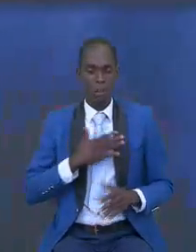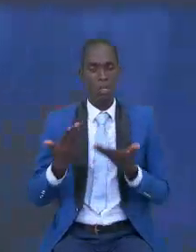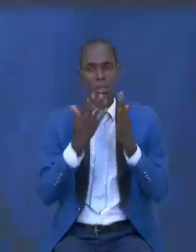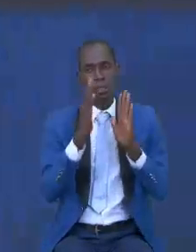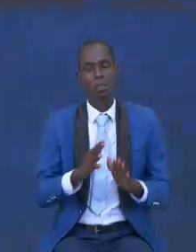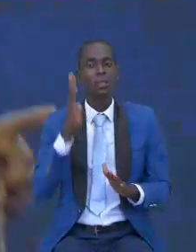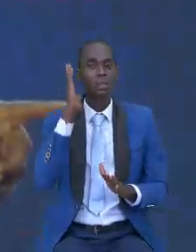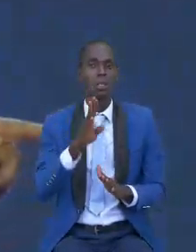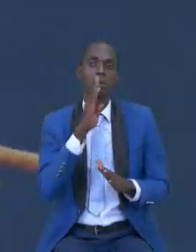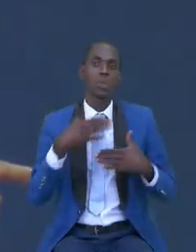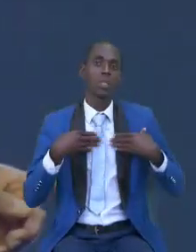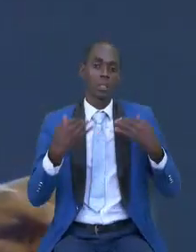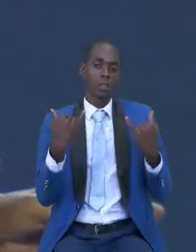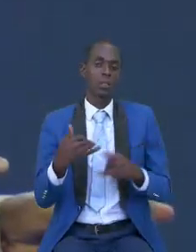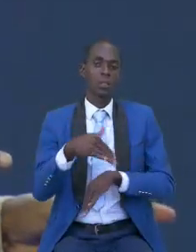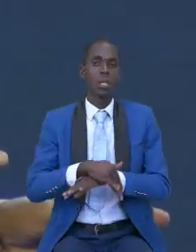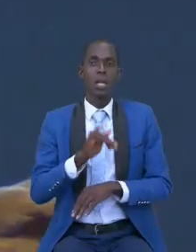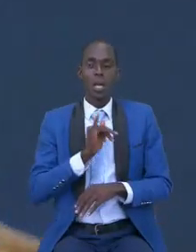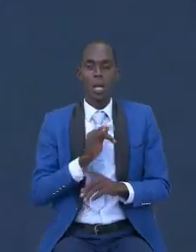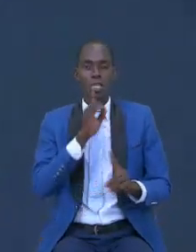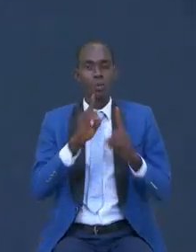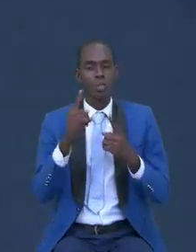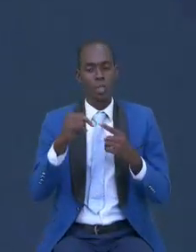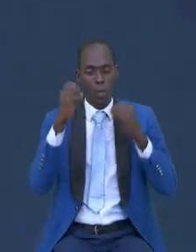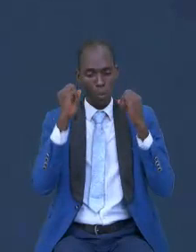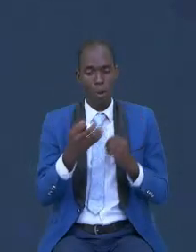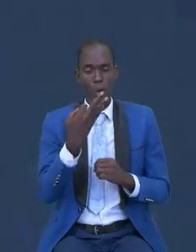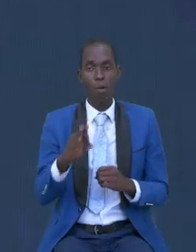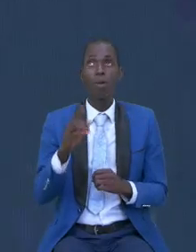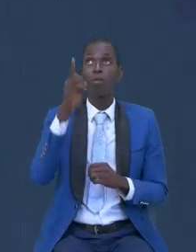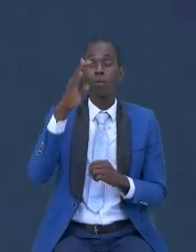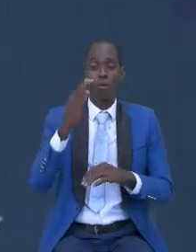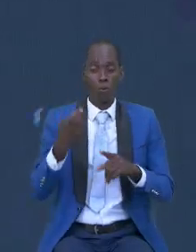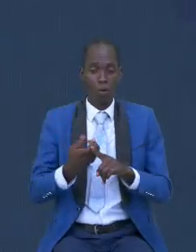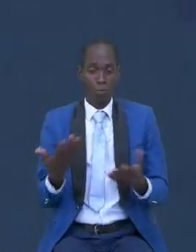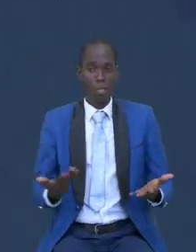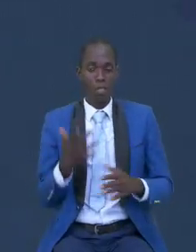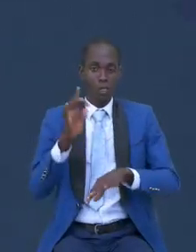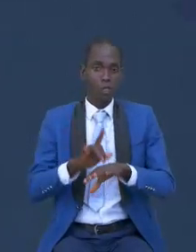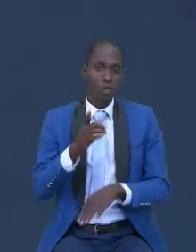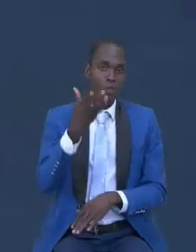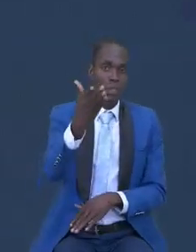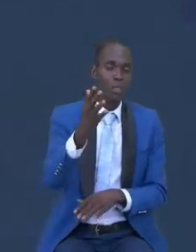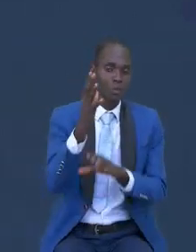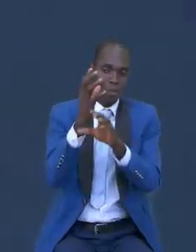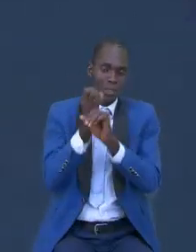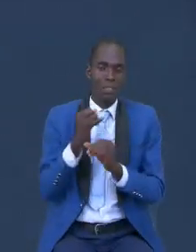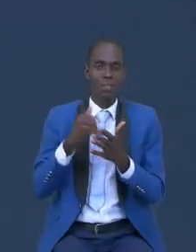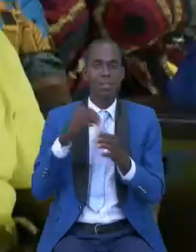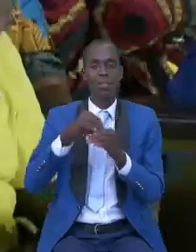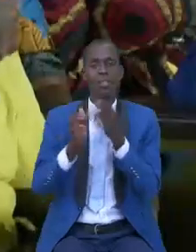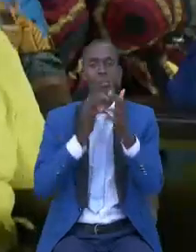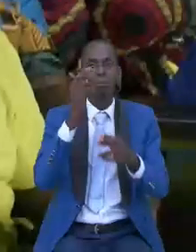healed. Tonight, I speak the word of power from here. It gets to you there, and you get it in